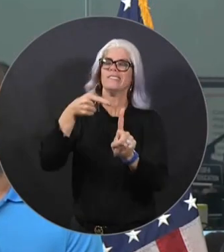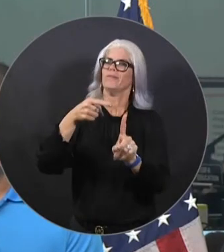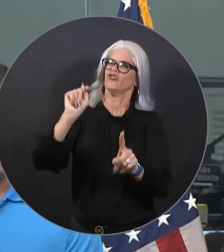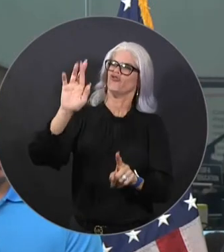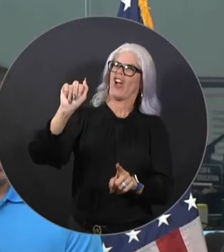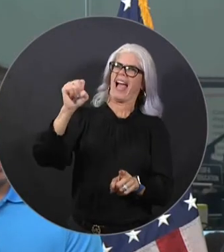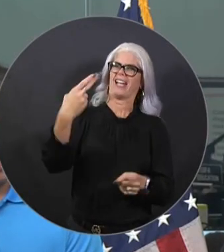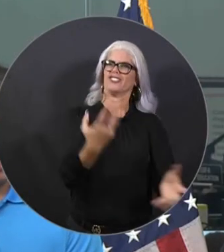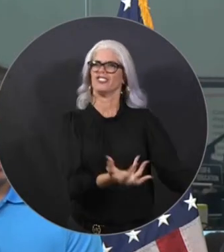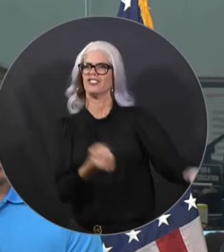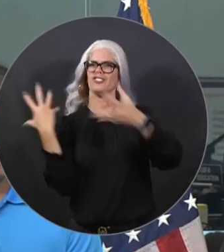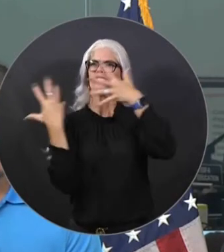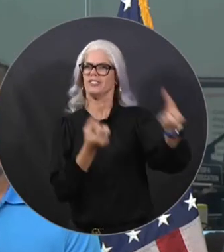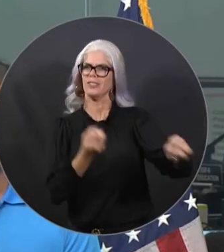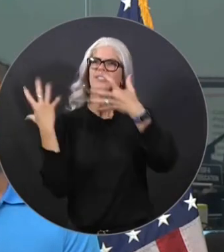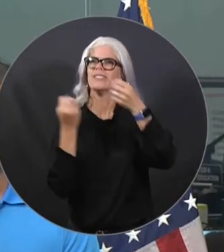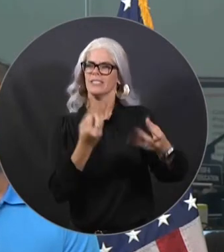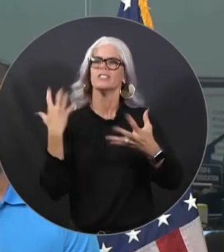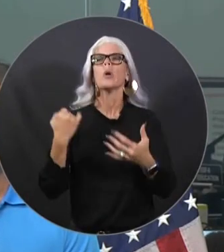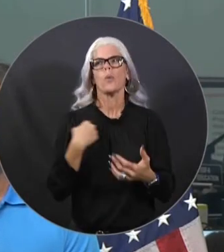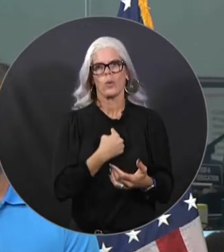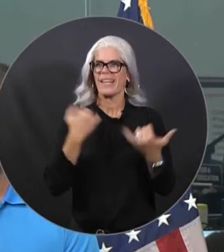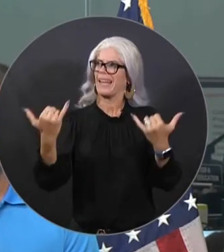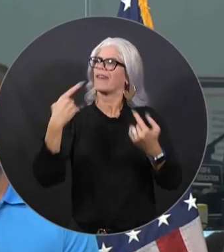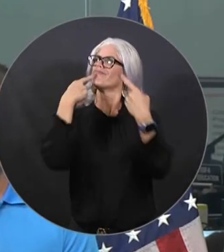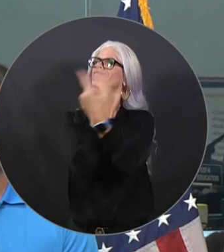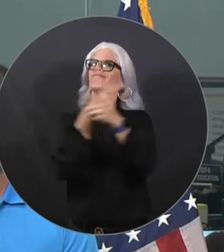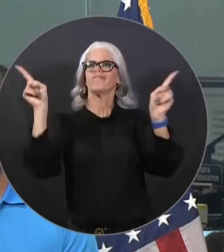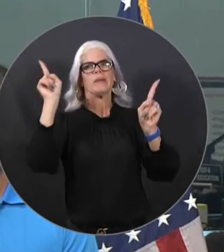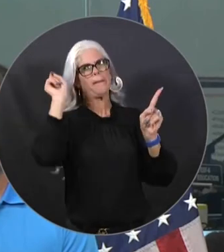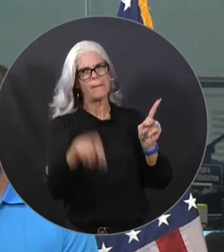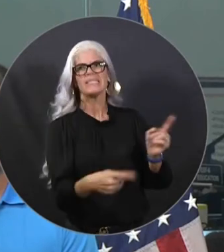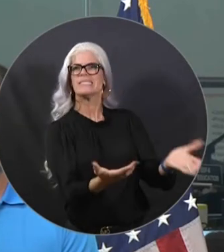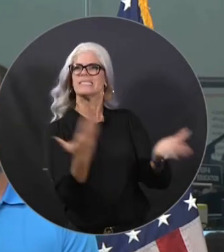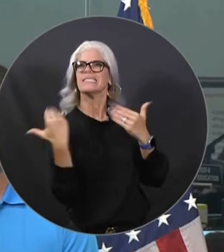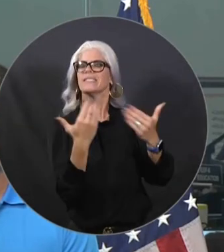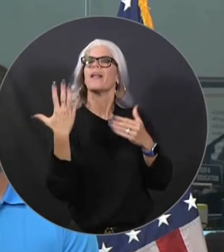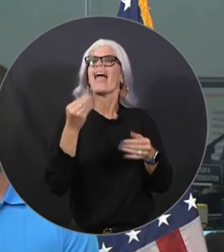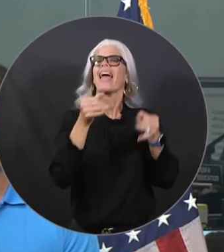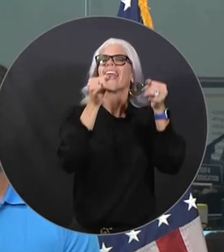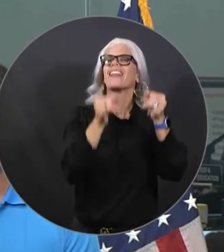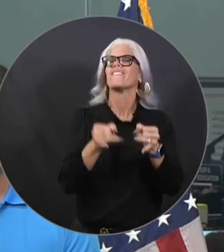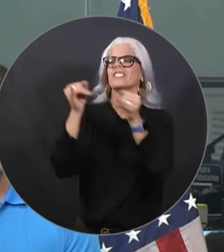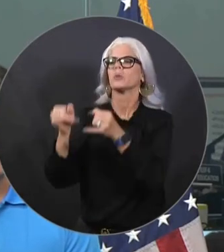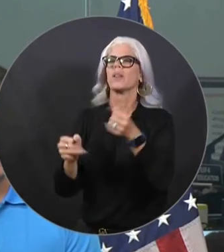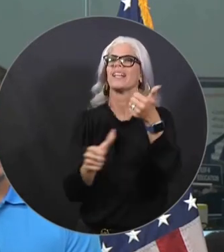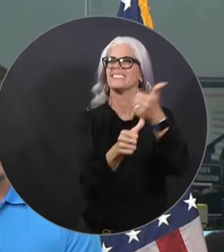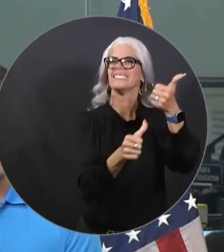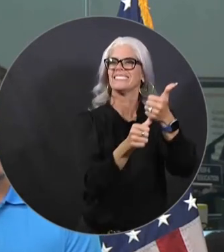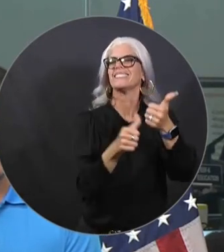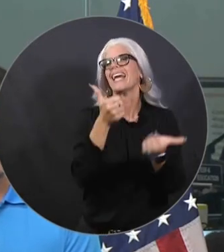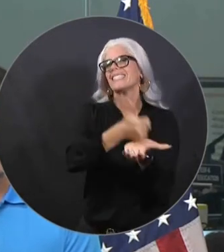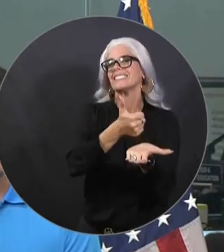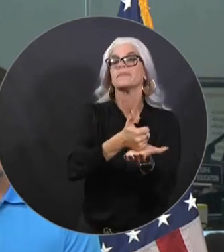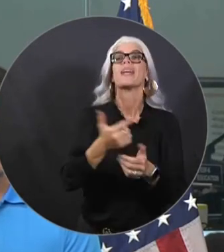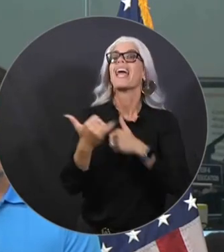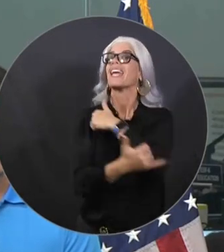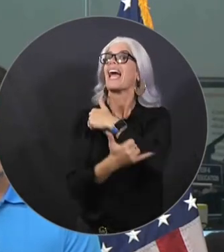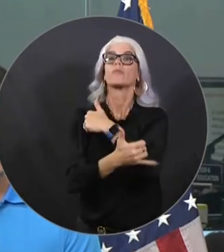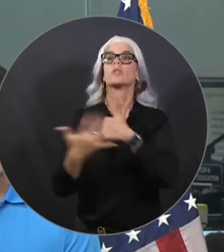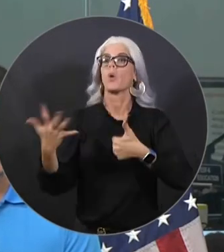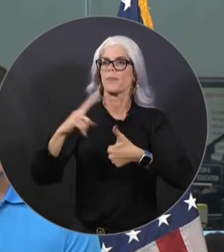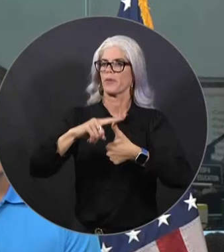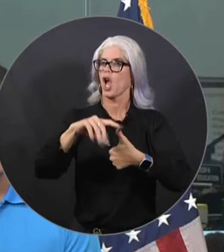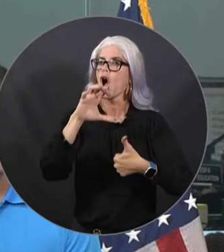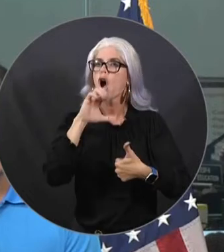expedited declaration and IA, or individual assistance. Those counties are Orange,